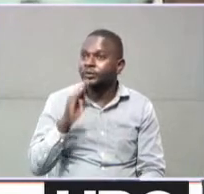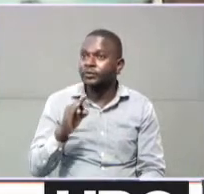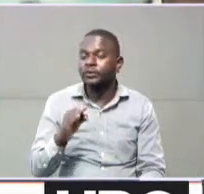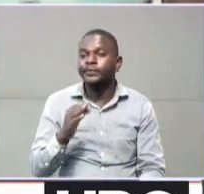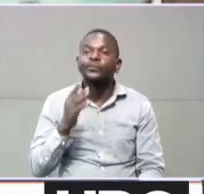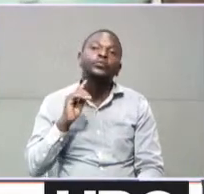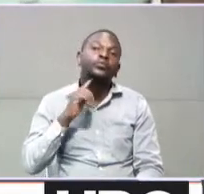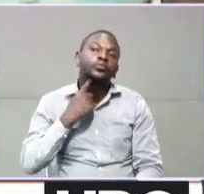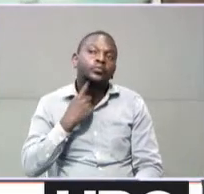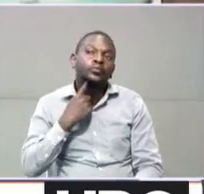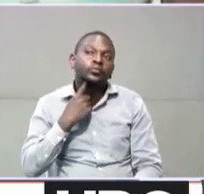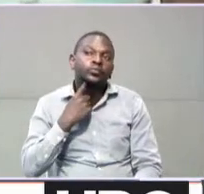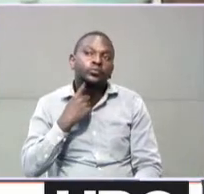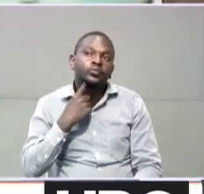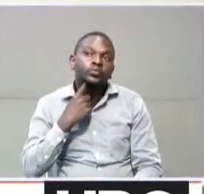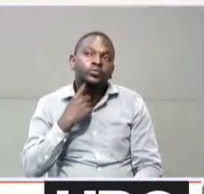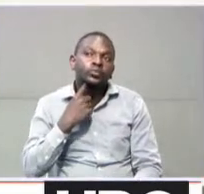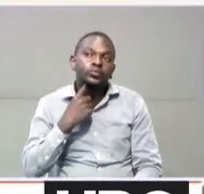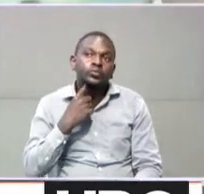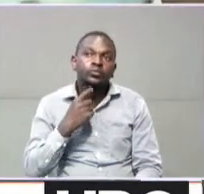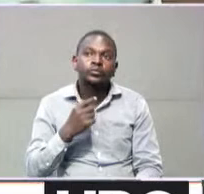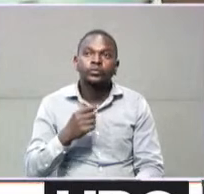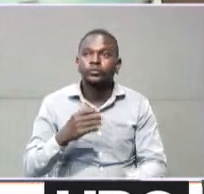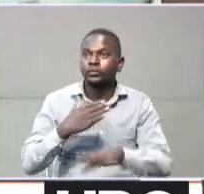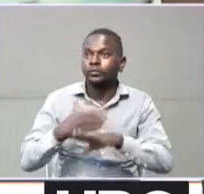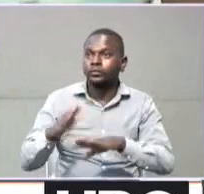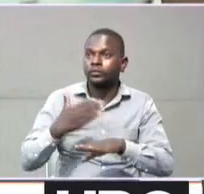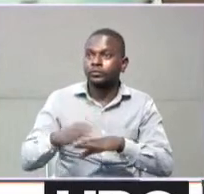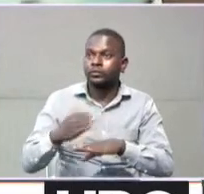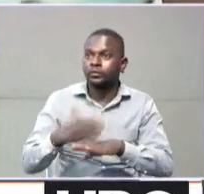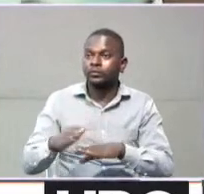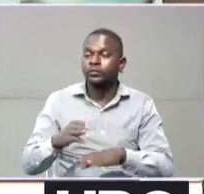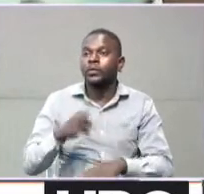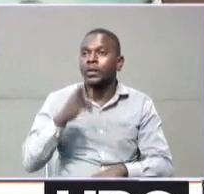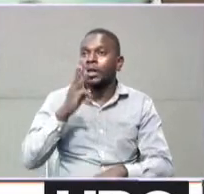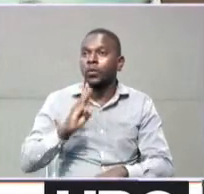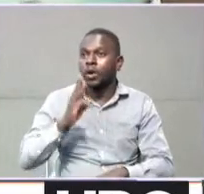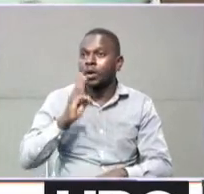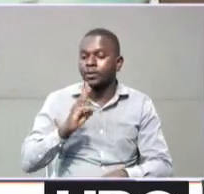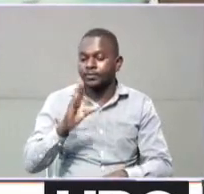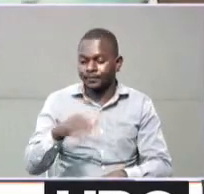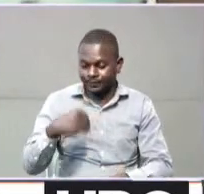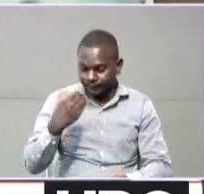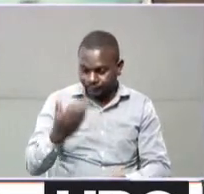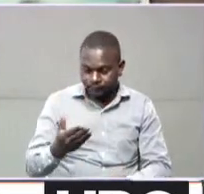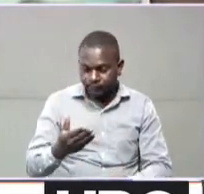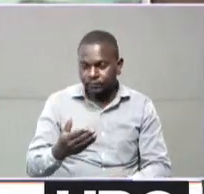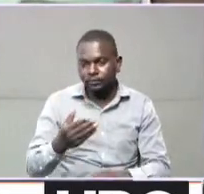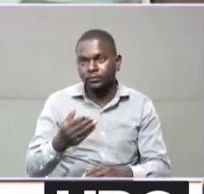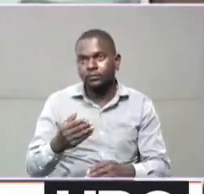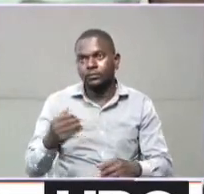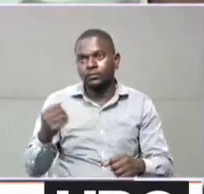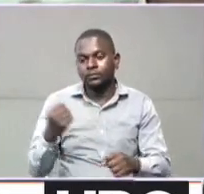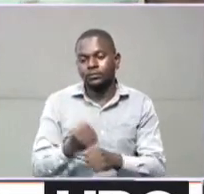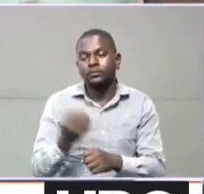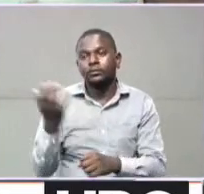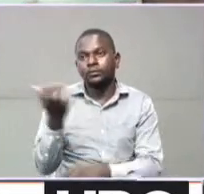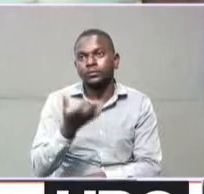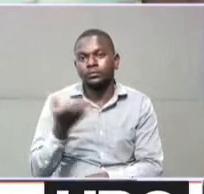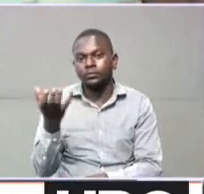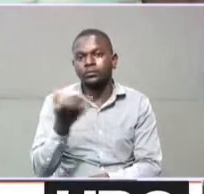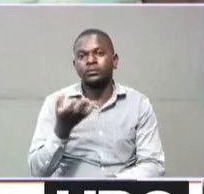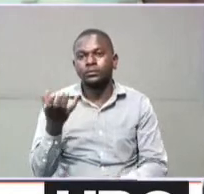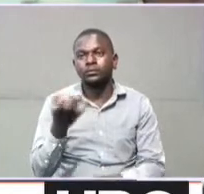sweet steel table pineapple wine and after and after undergoing conformity assessment